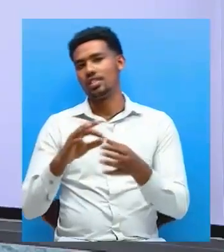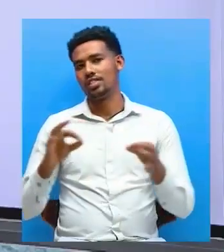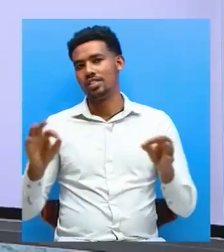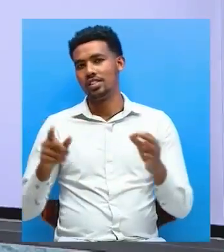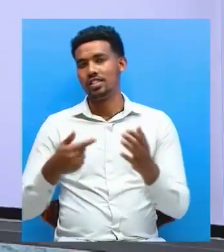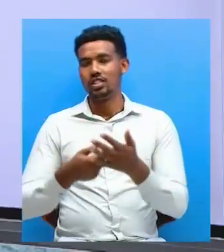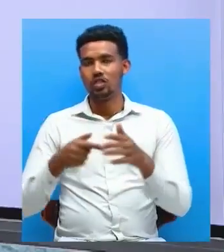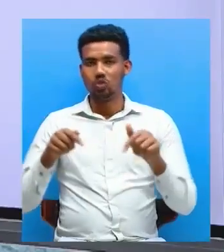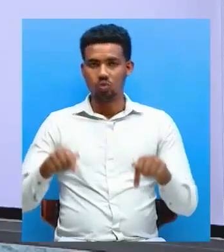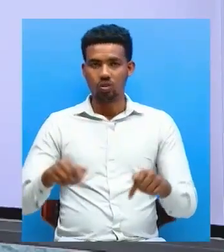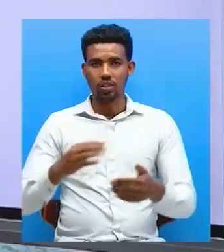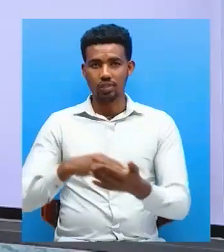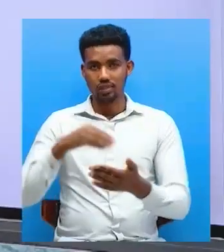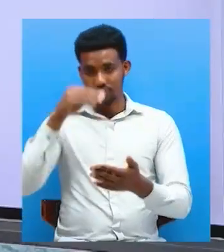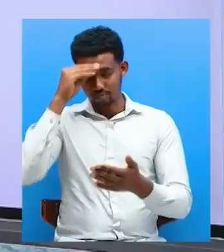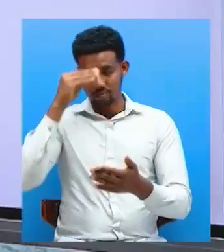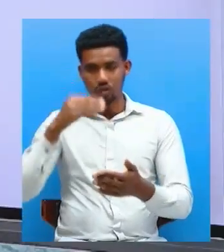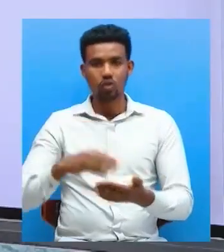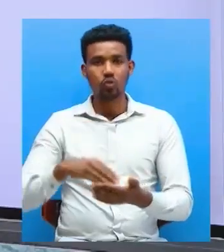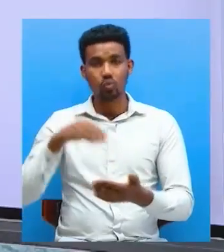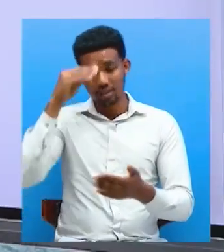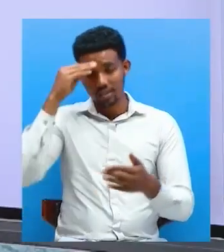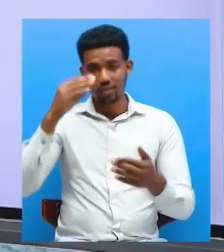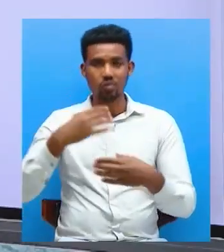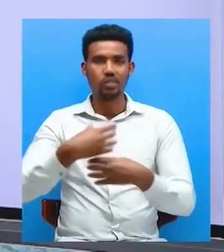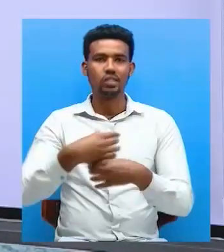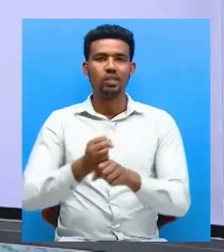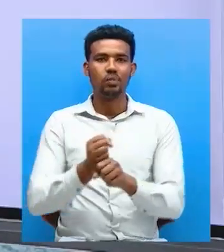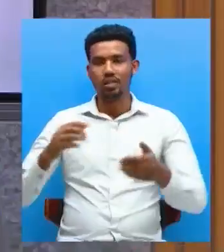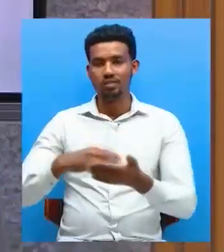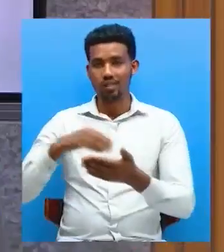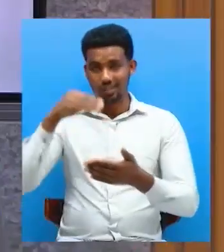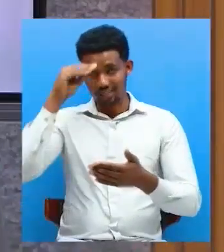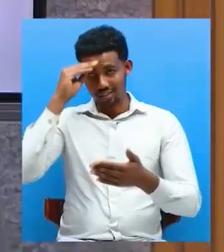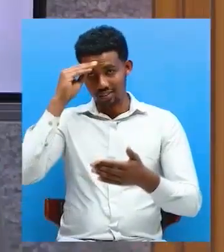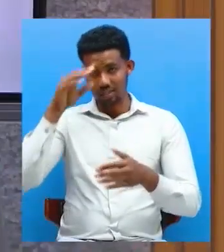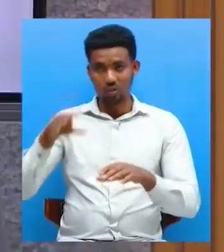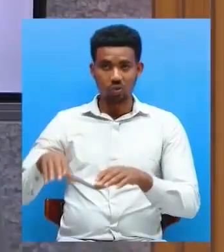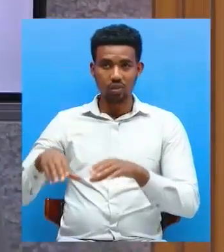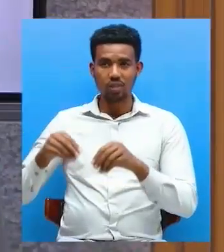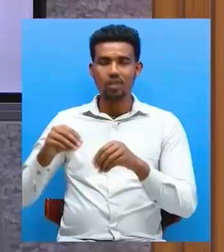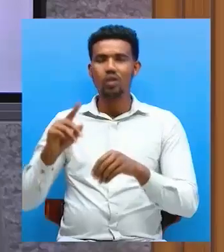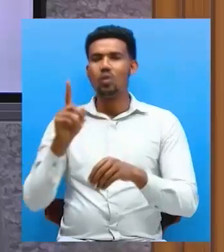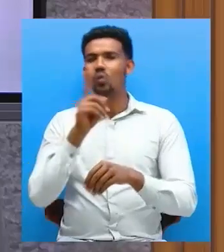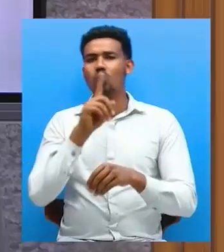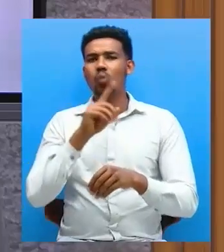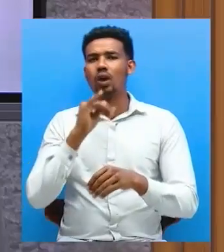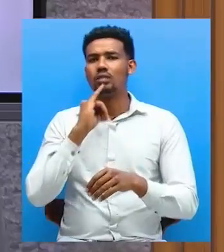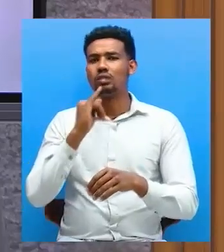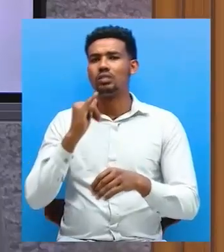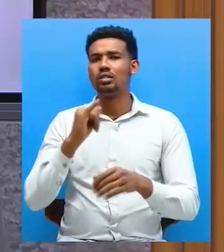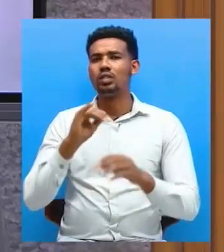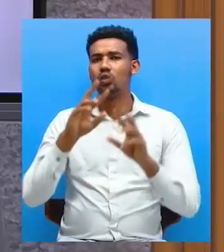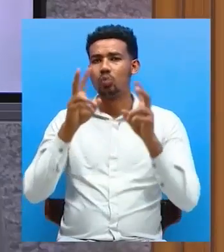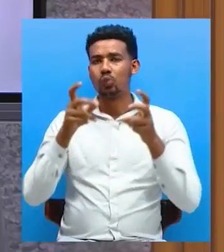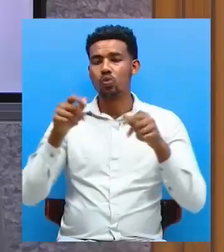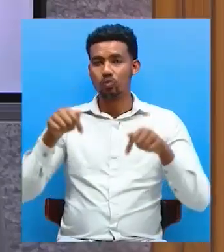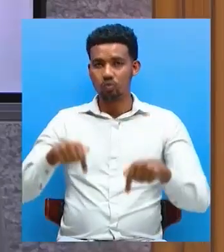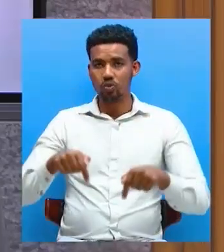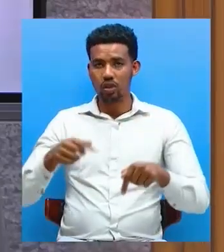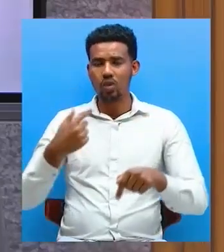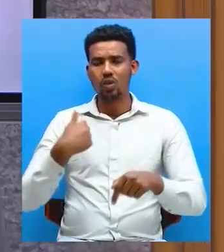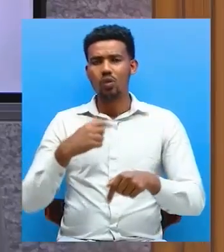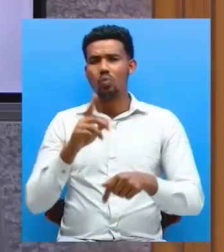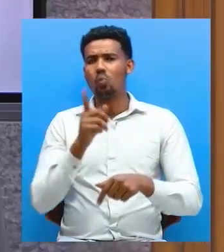is today's lesson. Students, let us summarize today's lesson. Students, what is the topic of today? What we